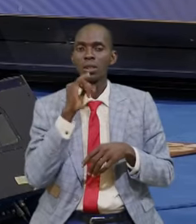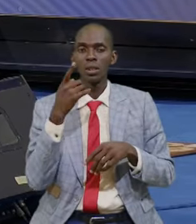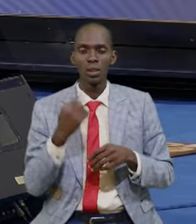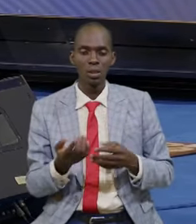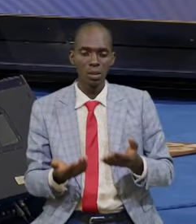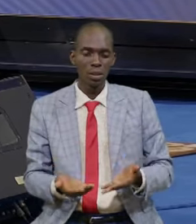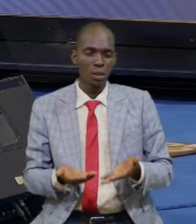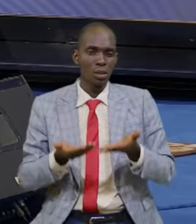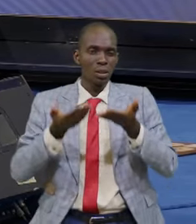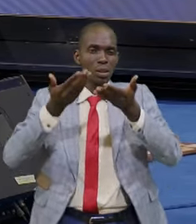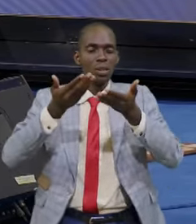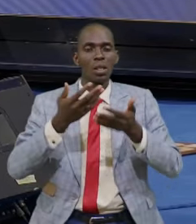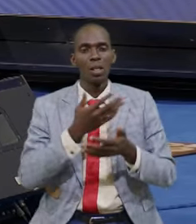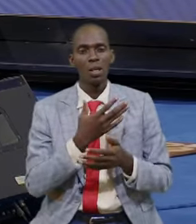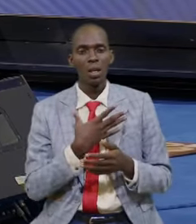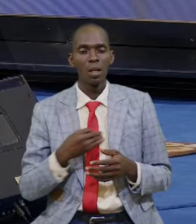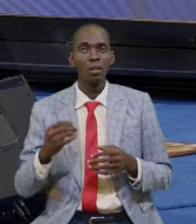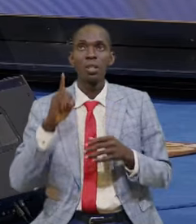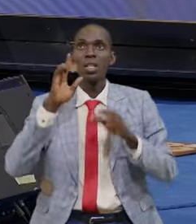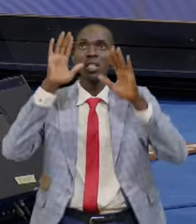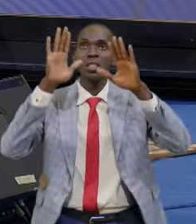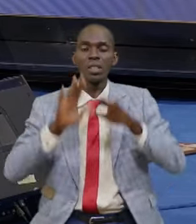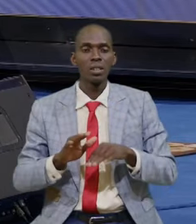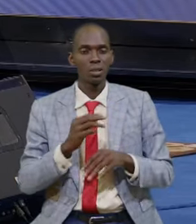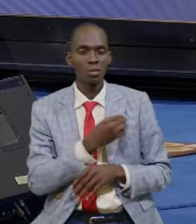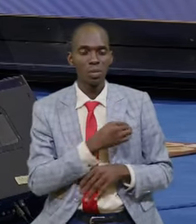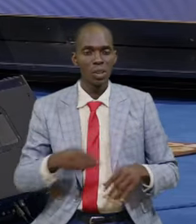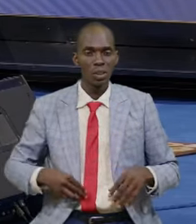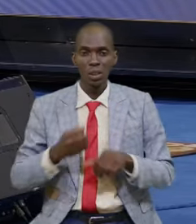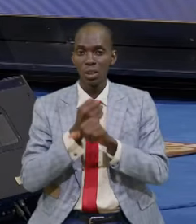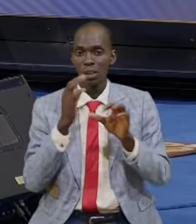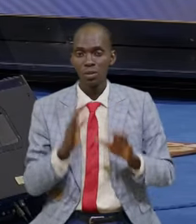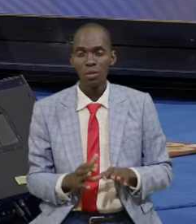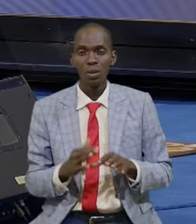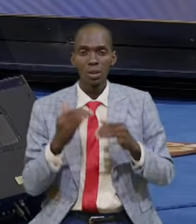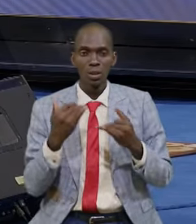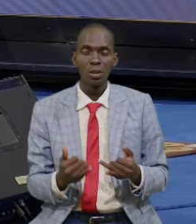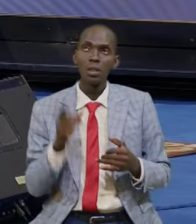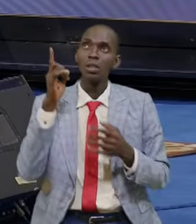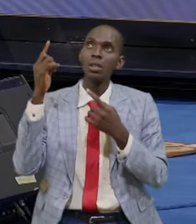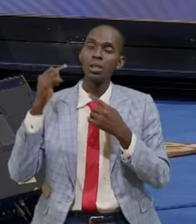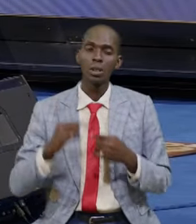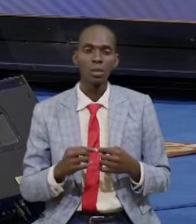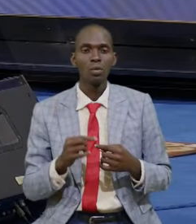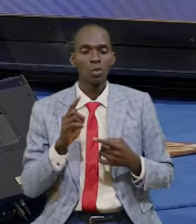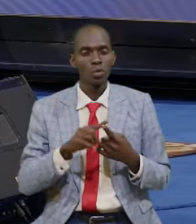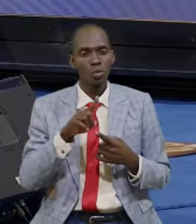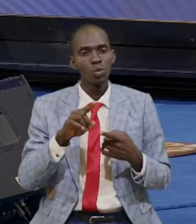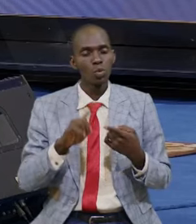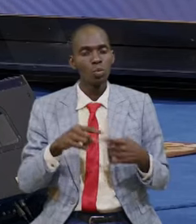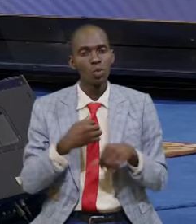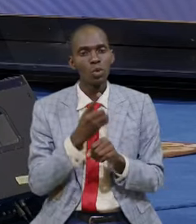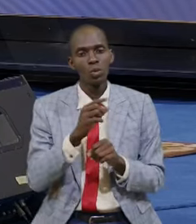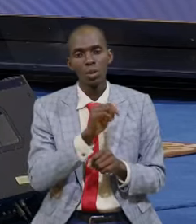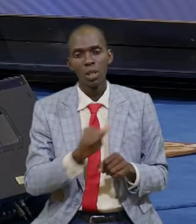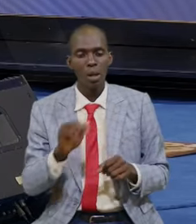excellent Messiah. And now you come, you become a member of Christ. You're like His